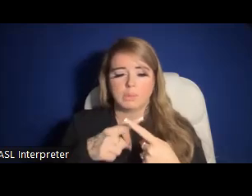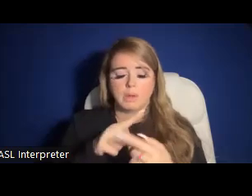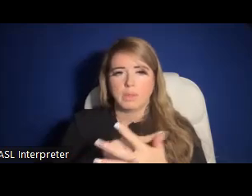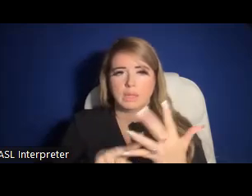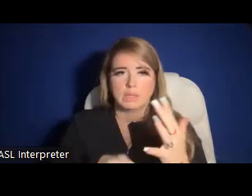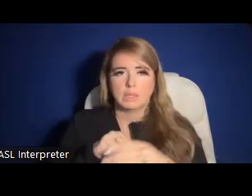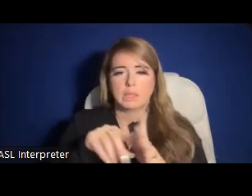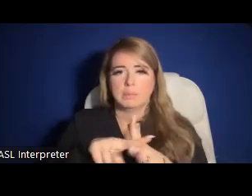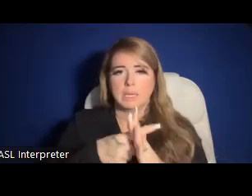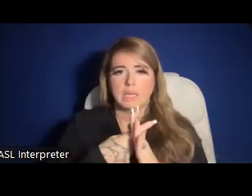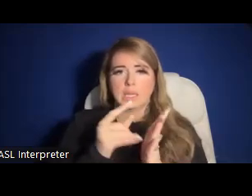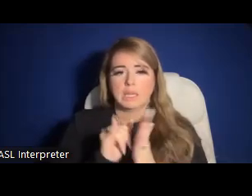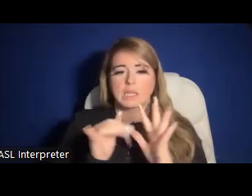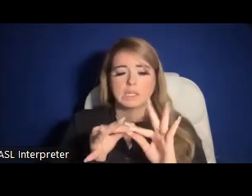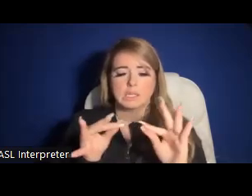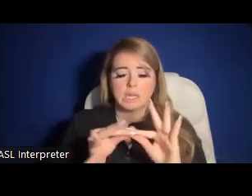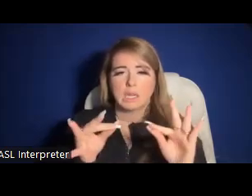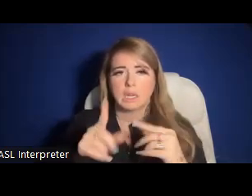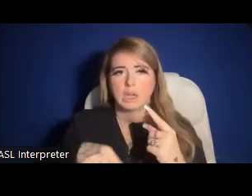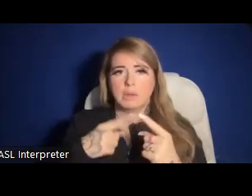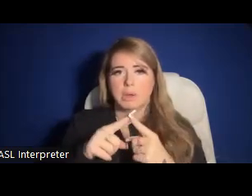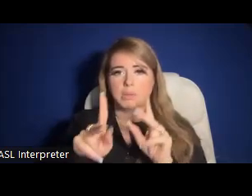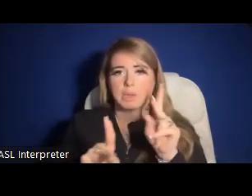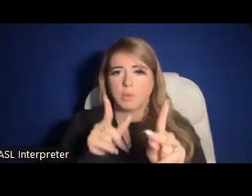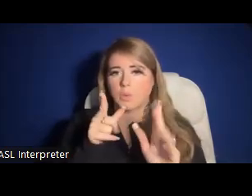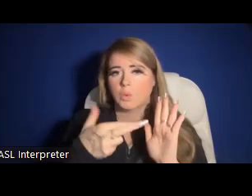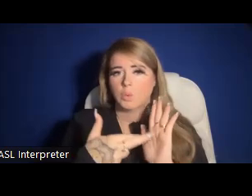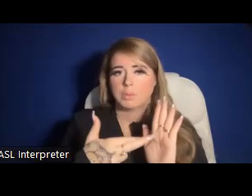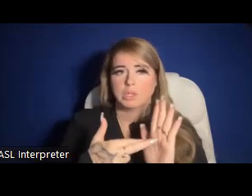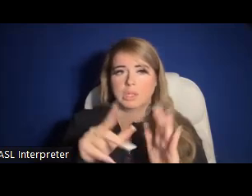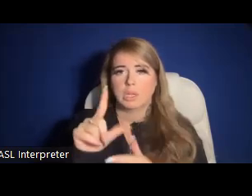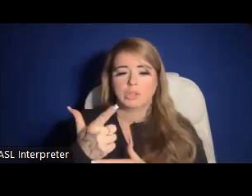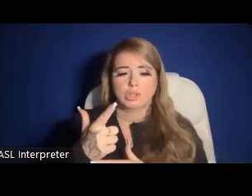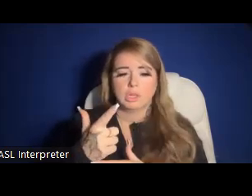very beginning, it said in there about persons representing the